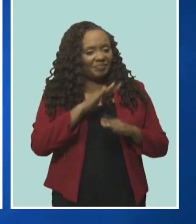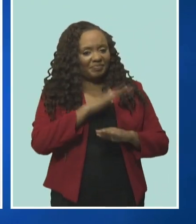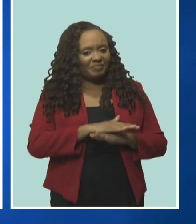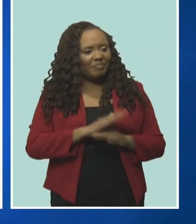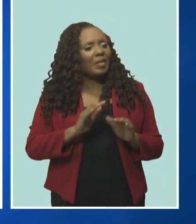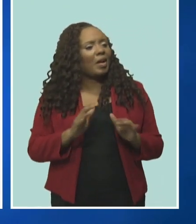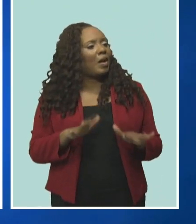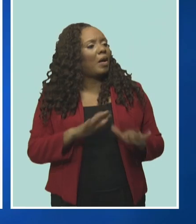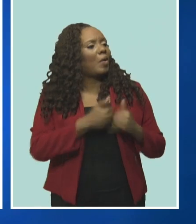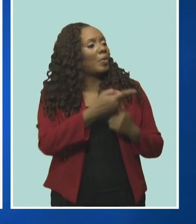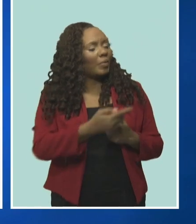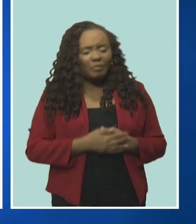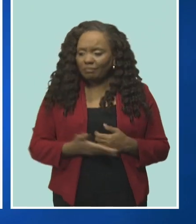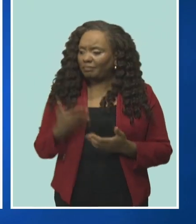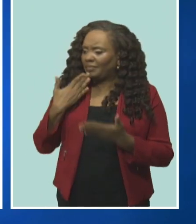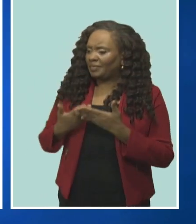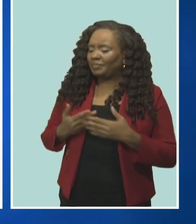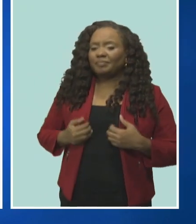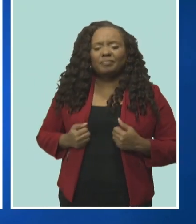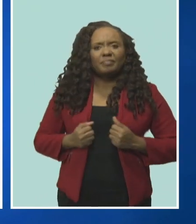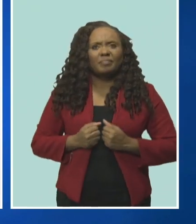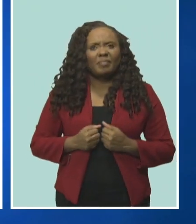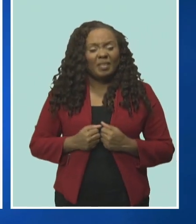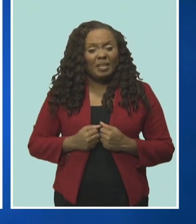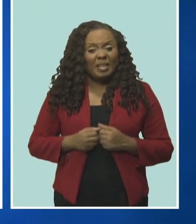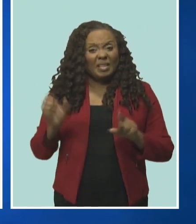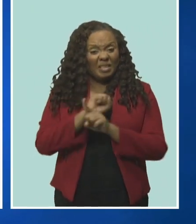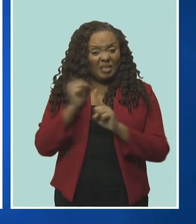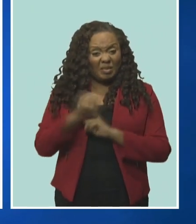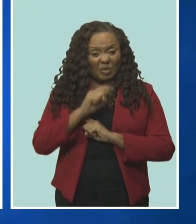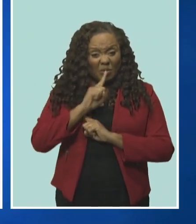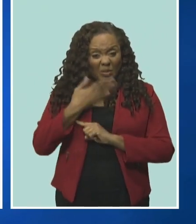are you doing? Well, can you tell us basically how bad this situation is?